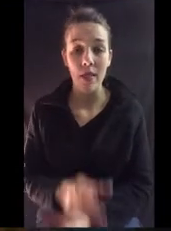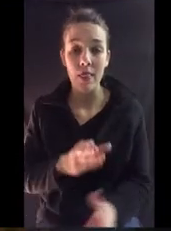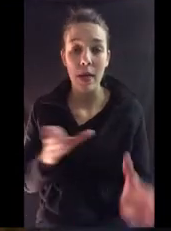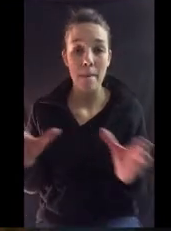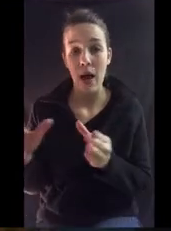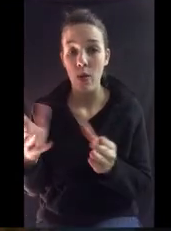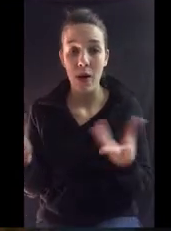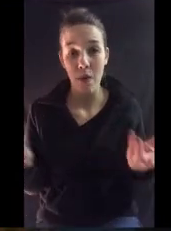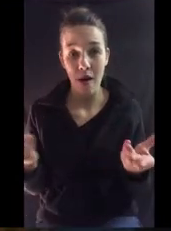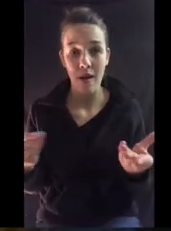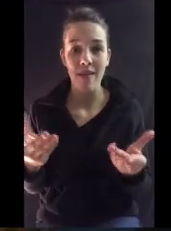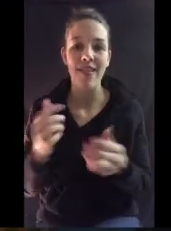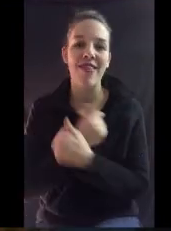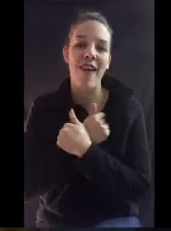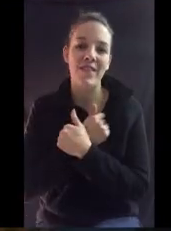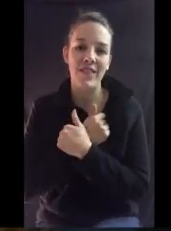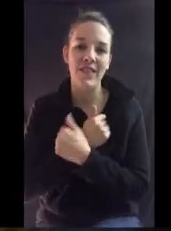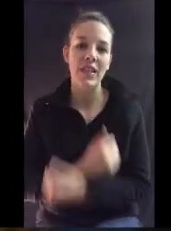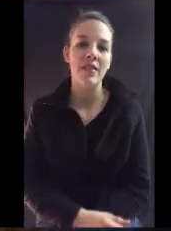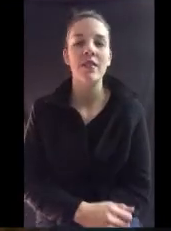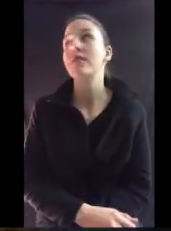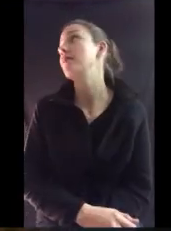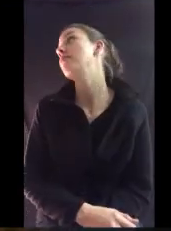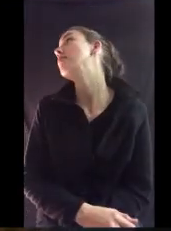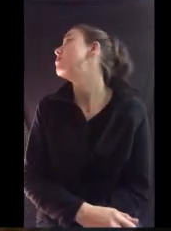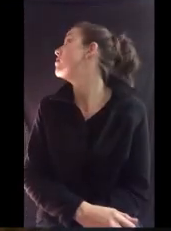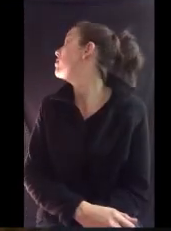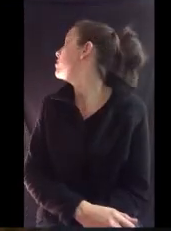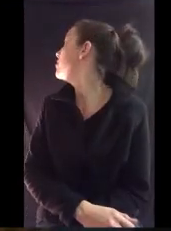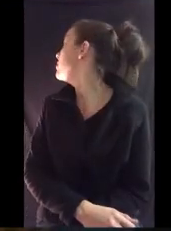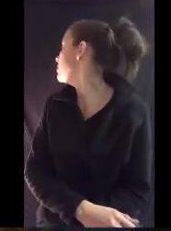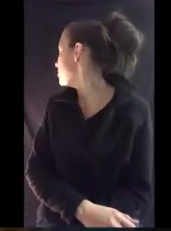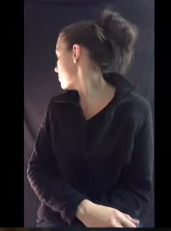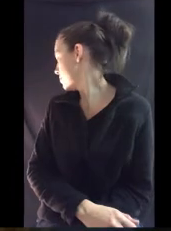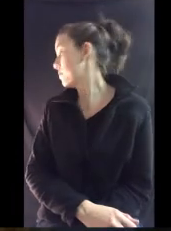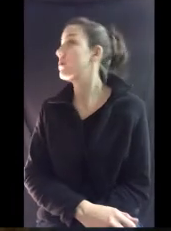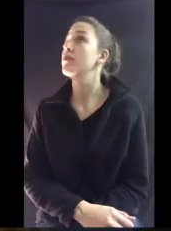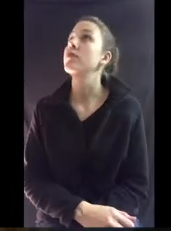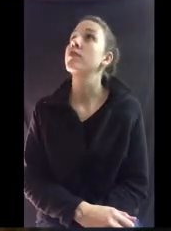peace. The pathway is love.